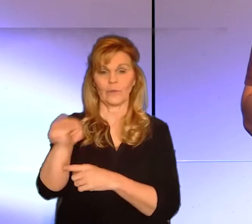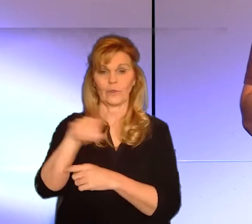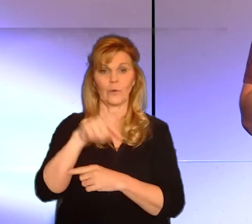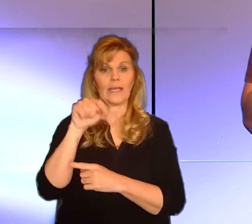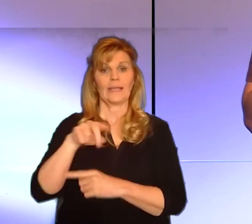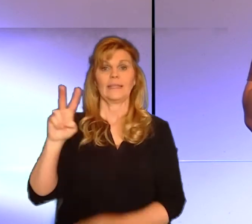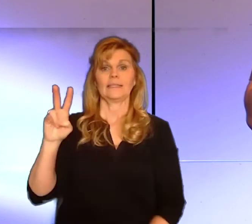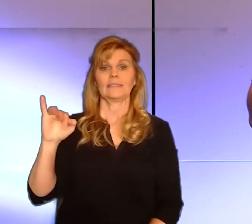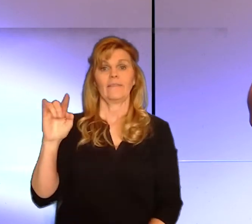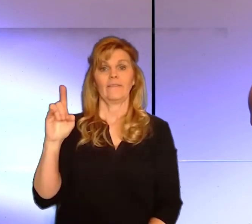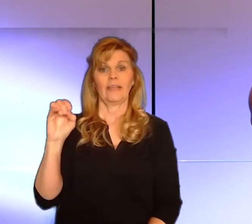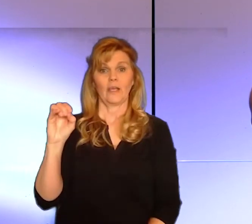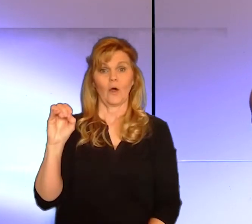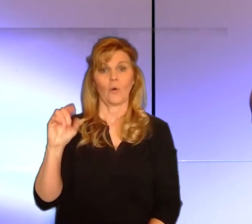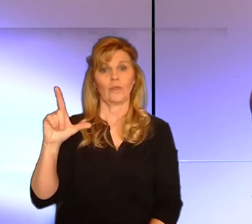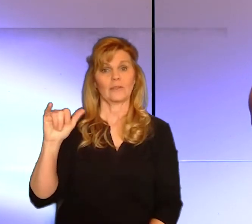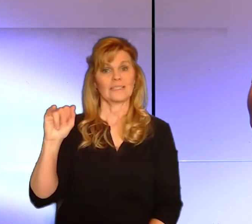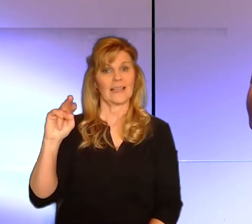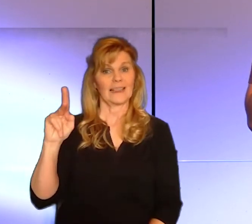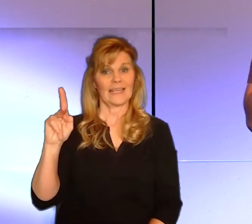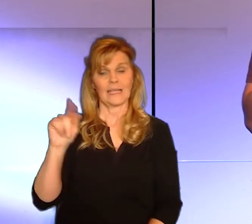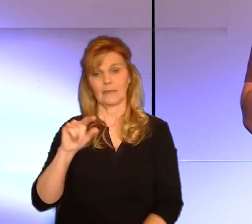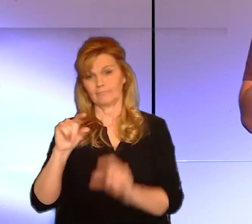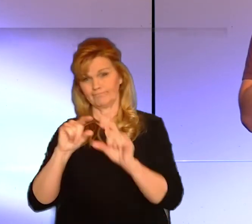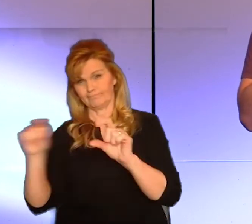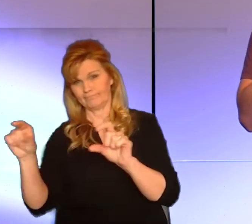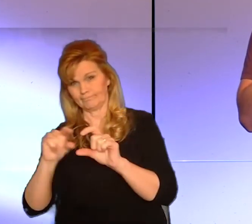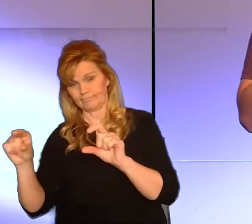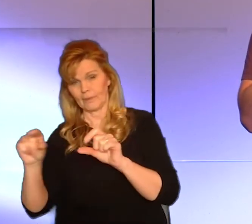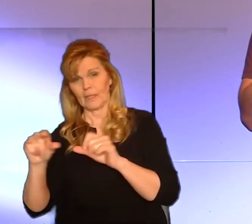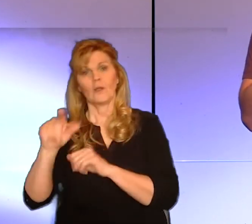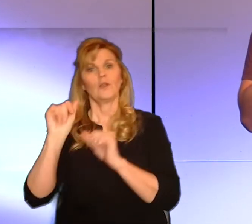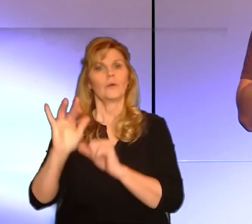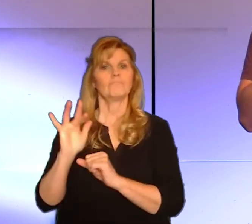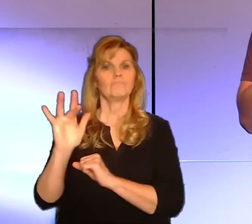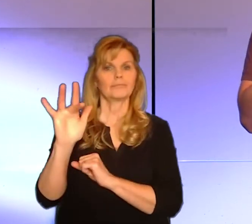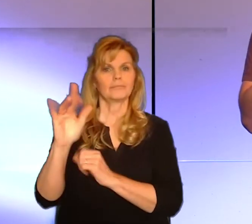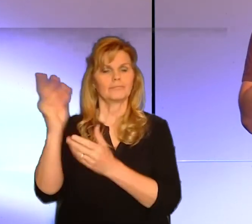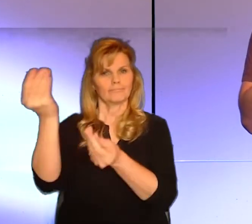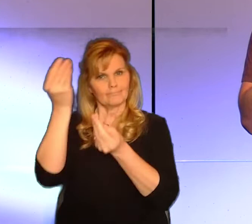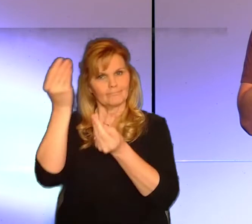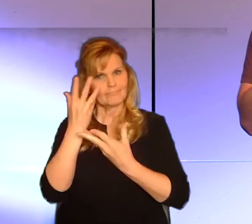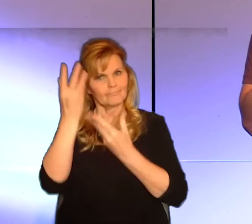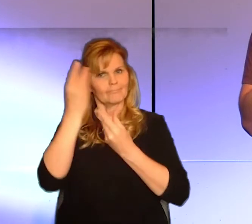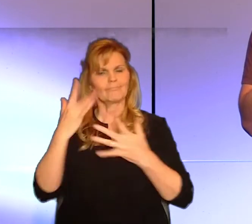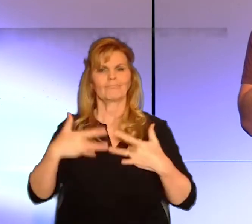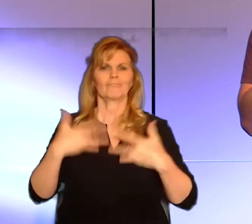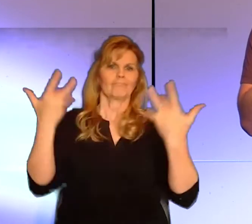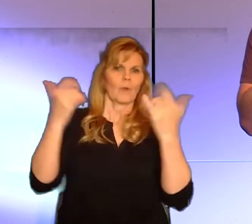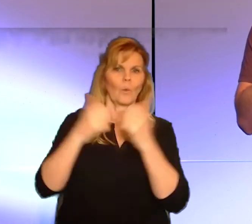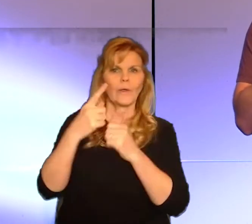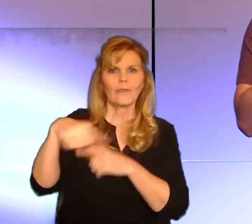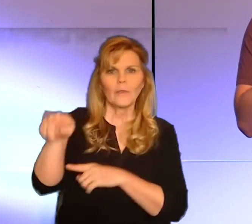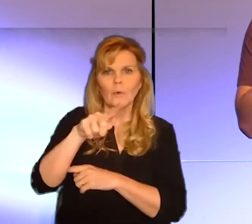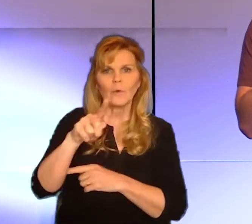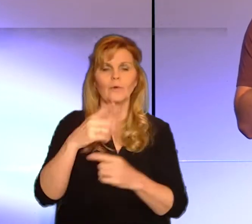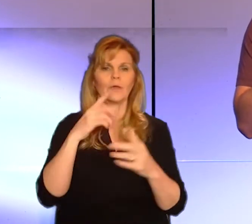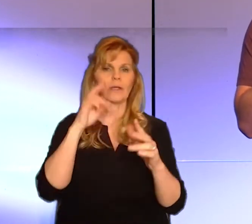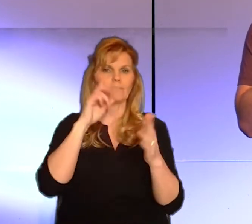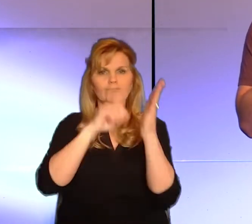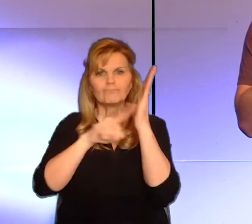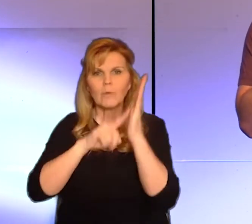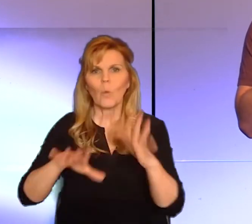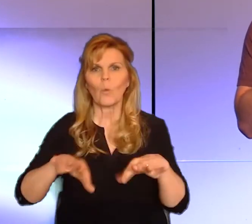video, go click the link for the digital connect card. Give us your info just so that you can stay up to date with what's going on in the church and that we can